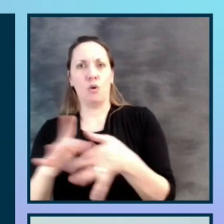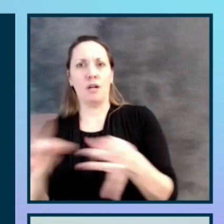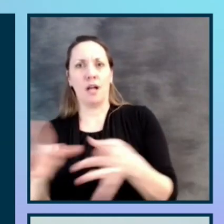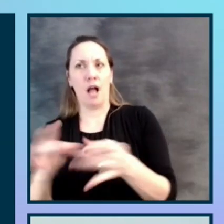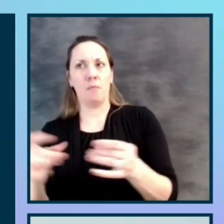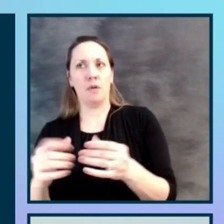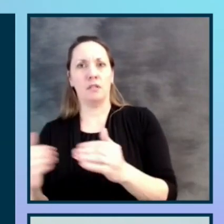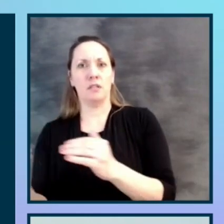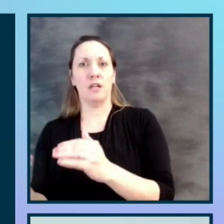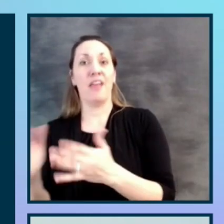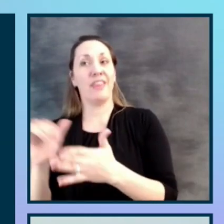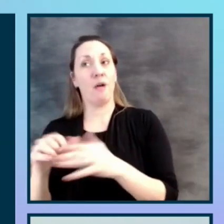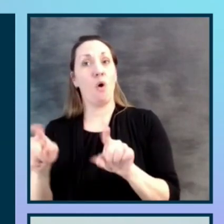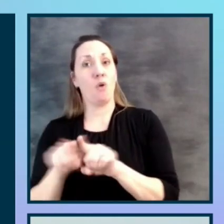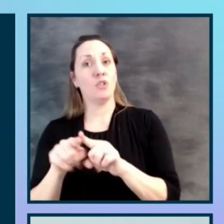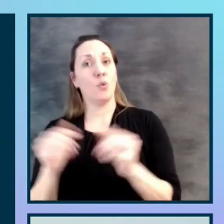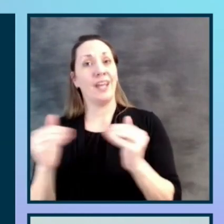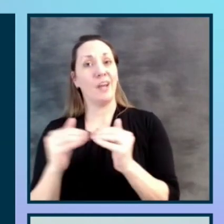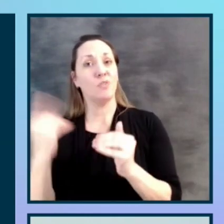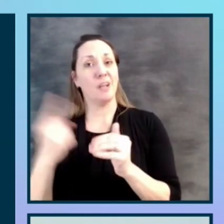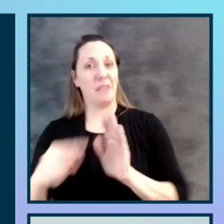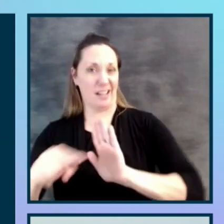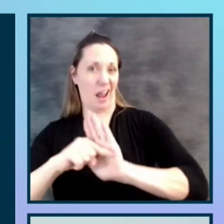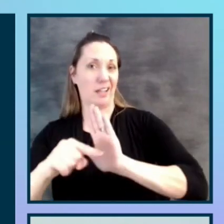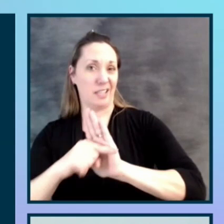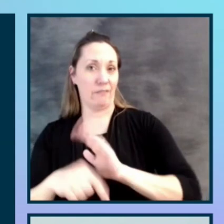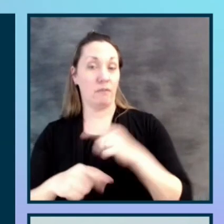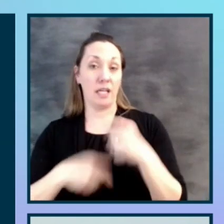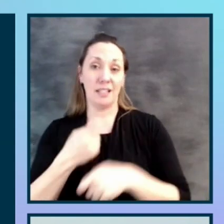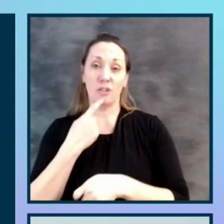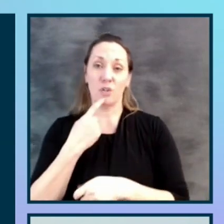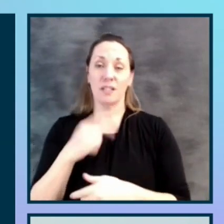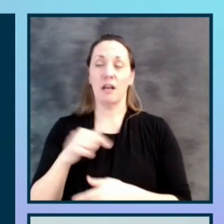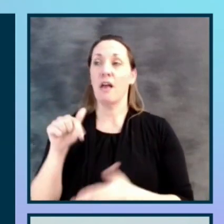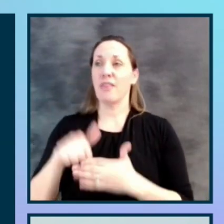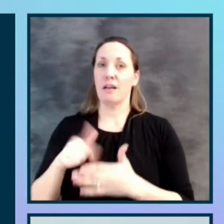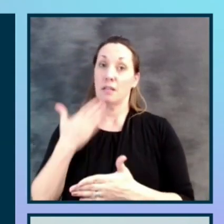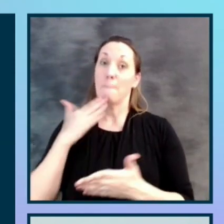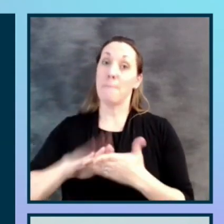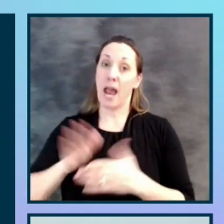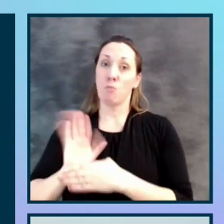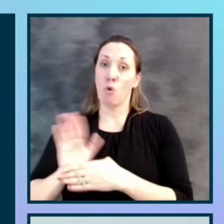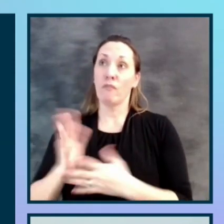something negative. You could instead say, "This is a bad movie."